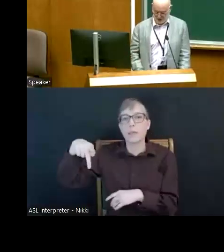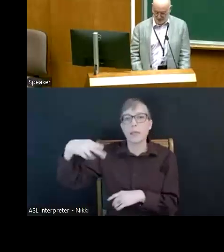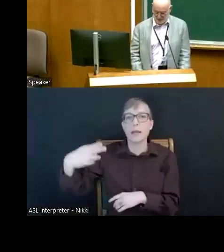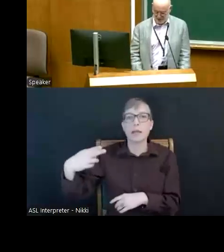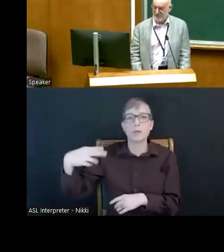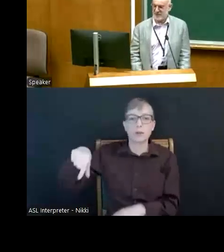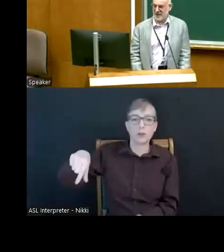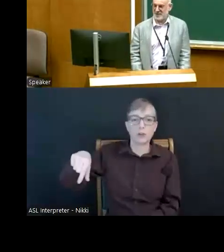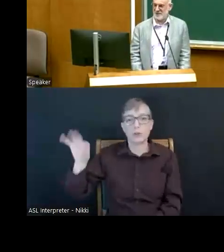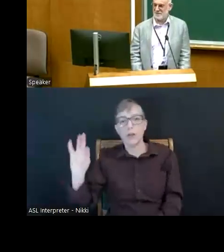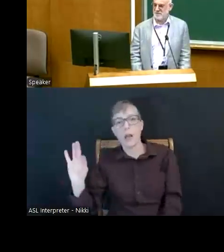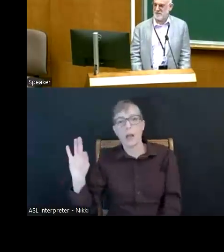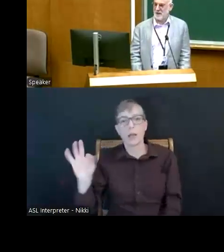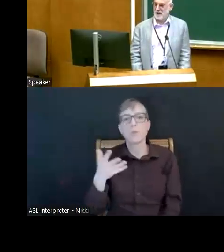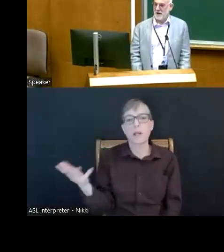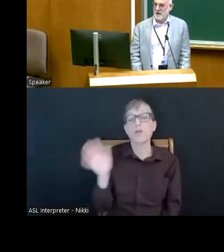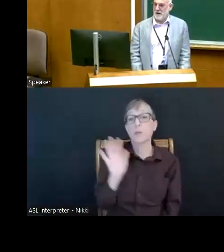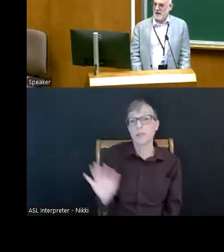over a number of studies.